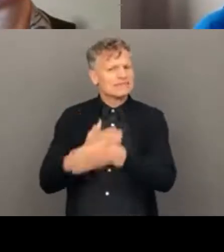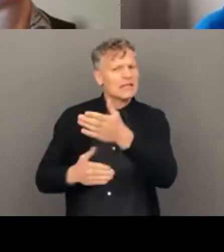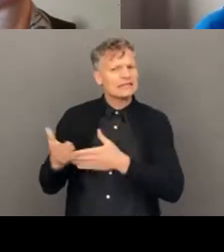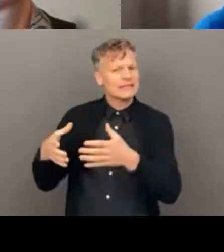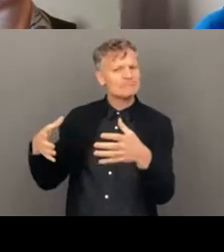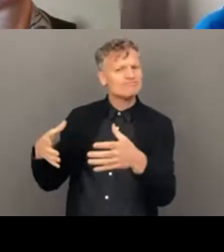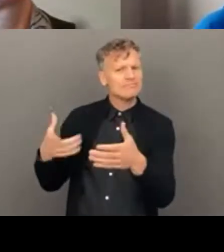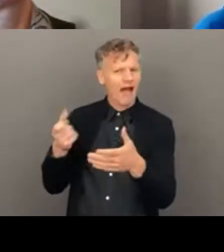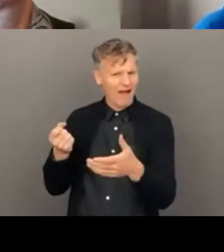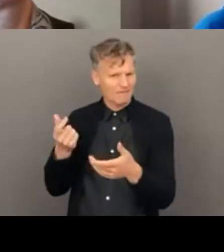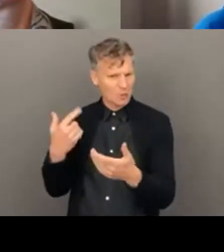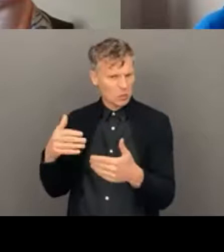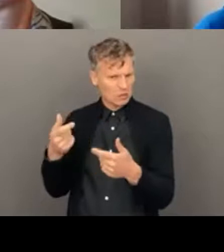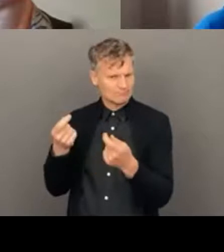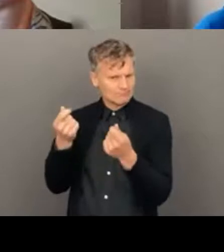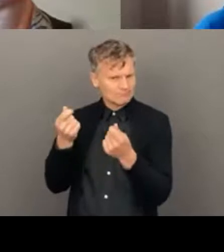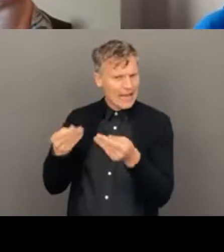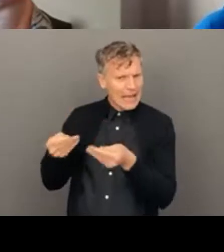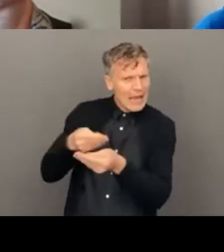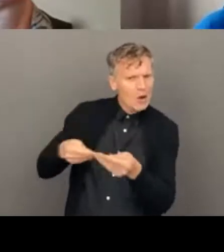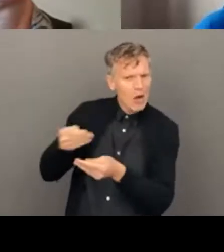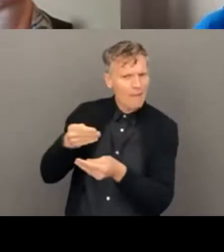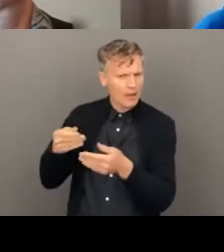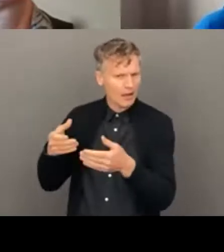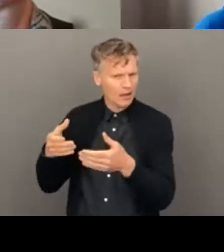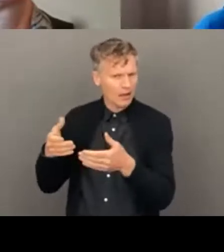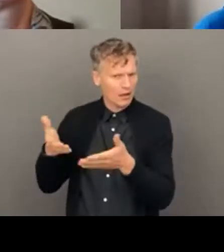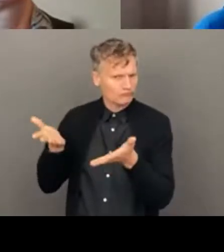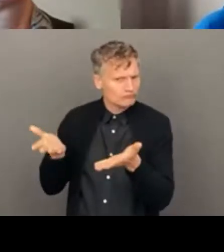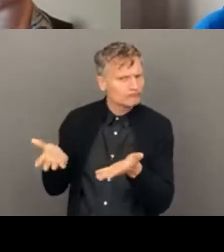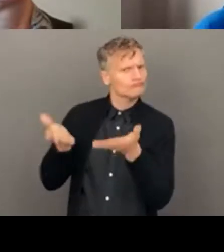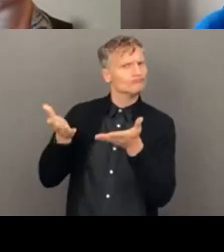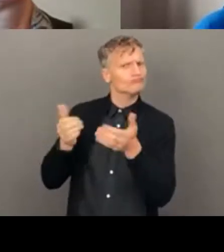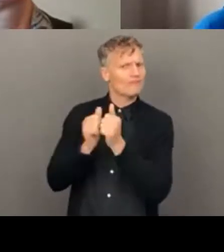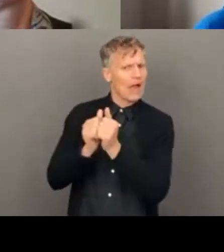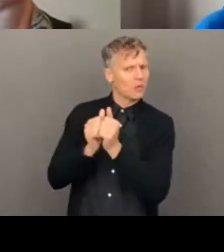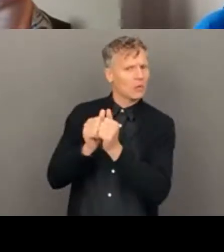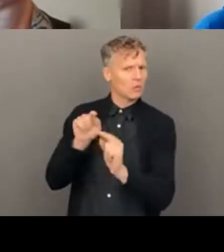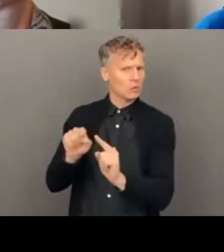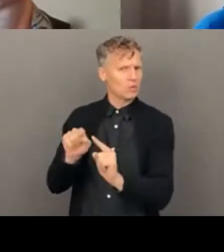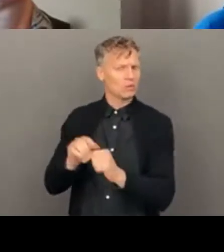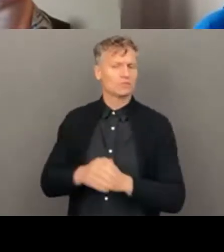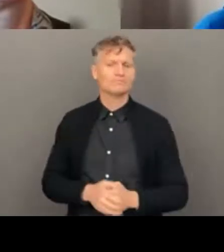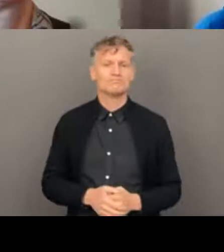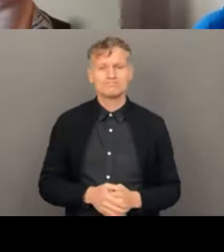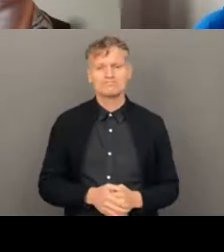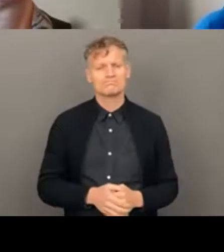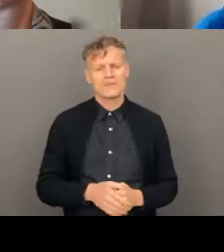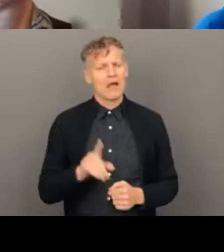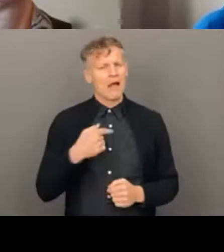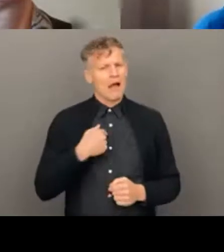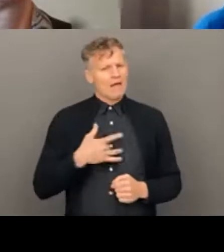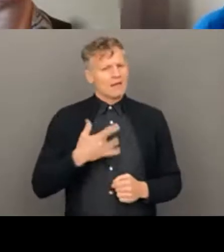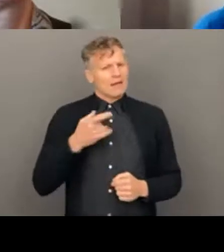Yeah, I think I would, even if I may, just ask that question at a deeper level. Like, are